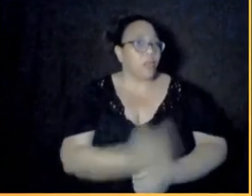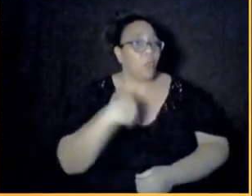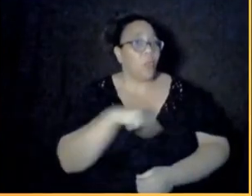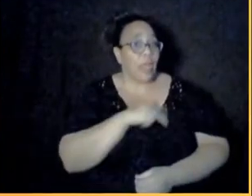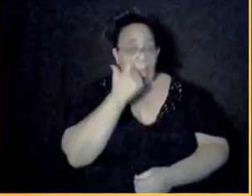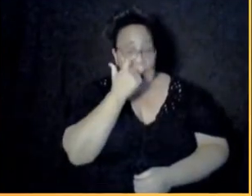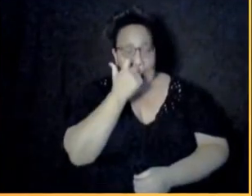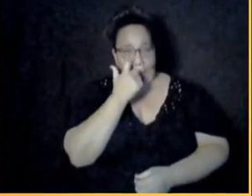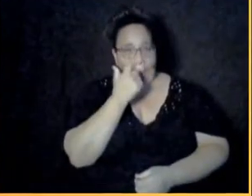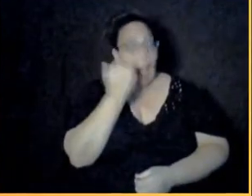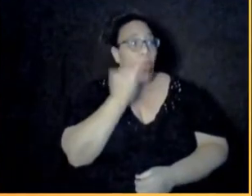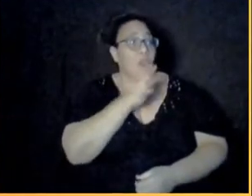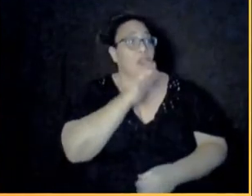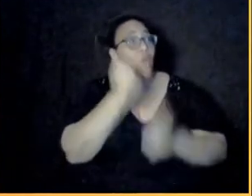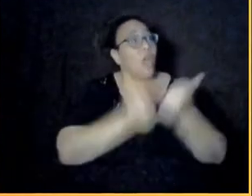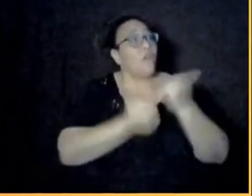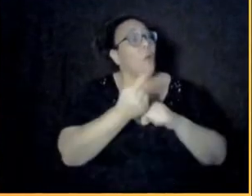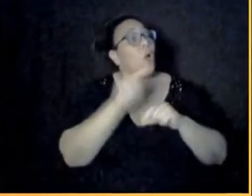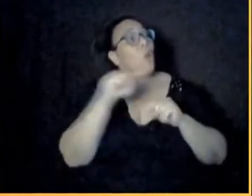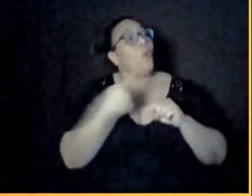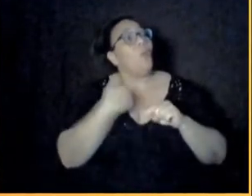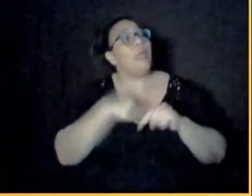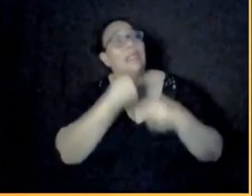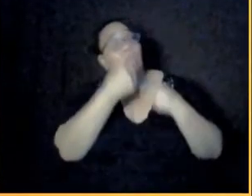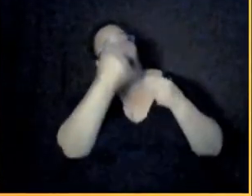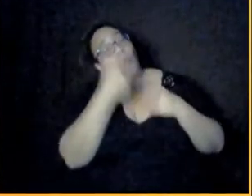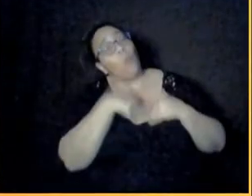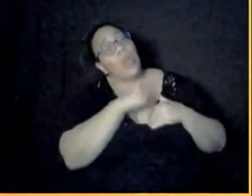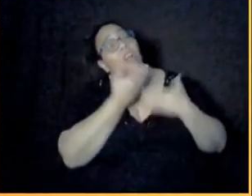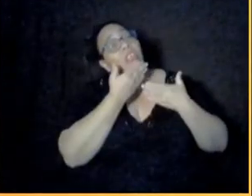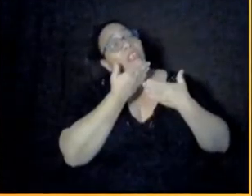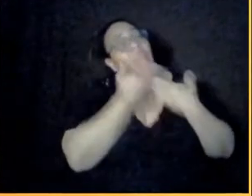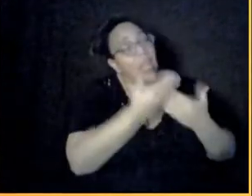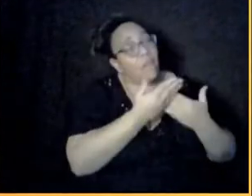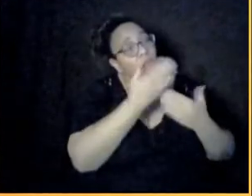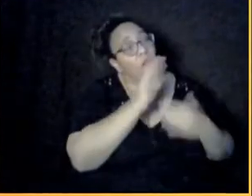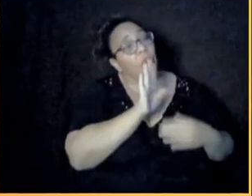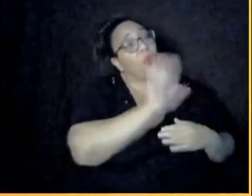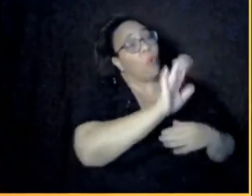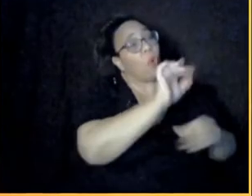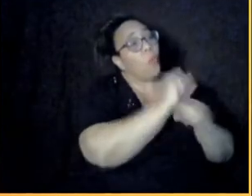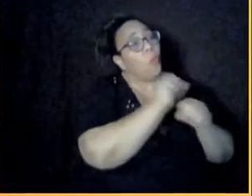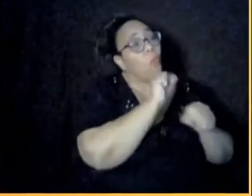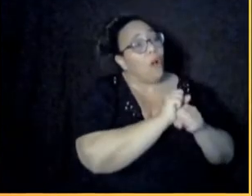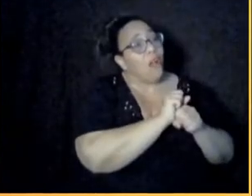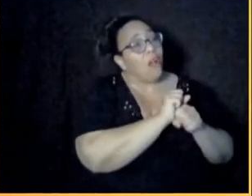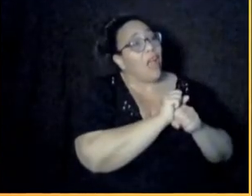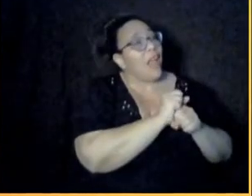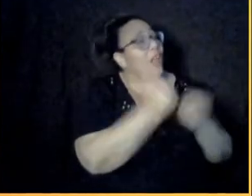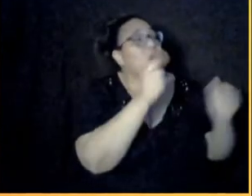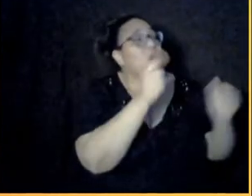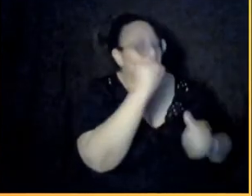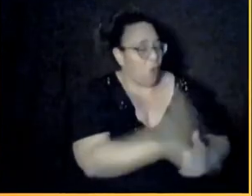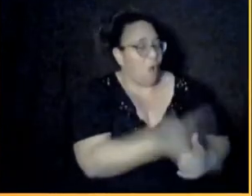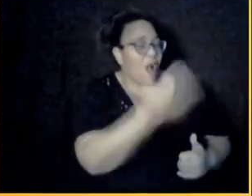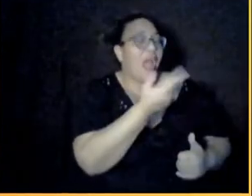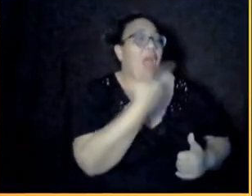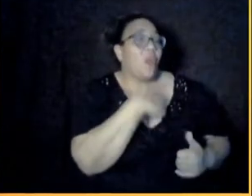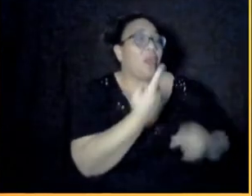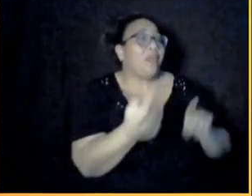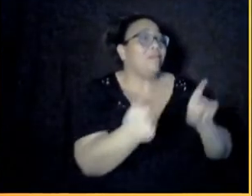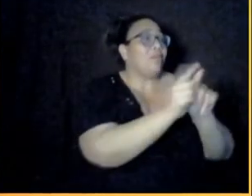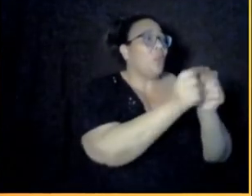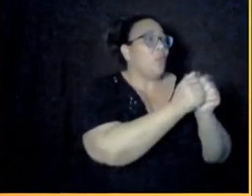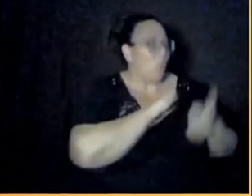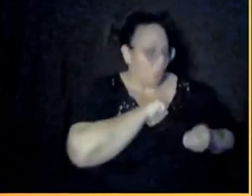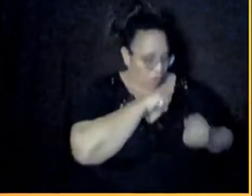I know I speak for everyone where we are thankful for you and your work and grieve alongside of you the loss of your sister, and